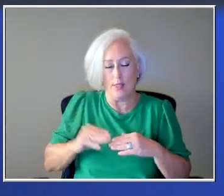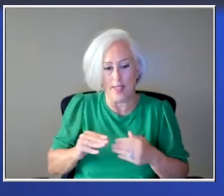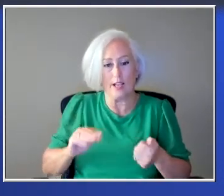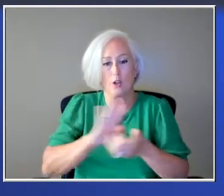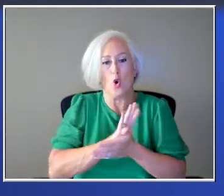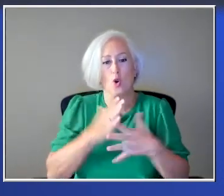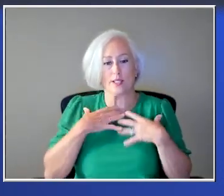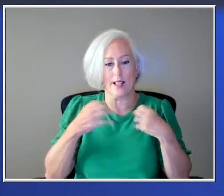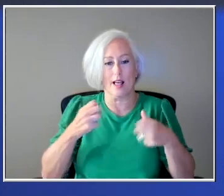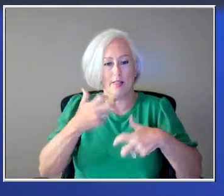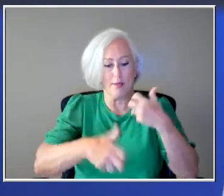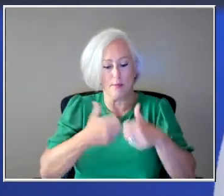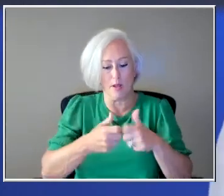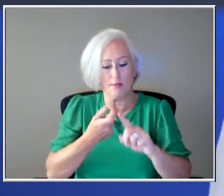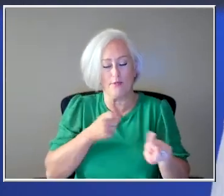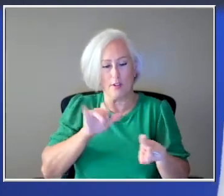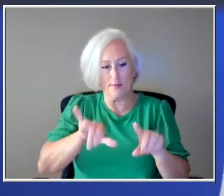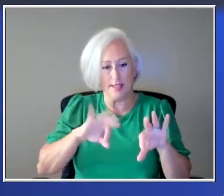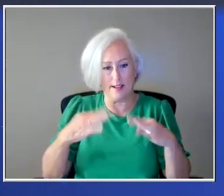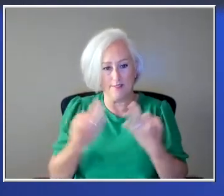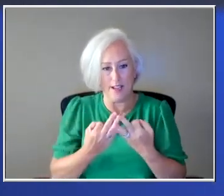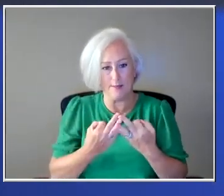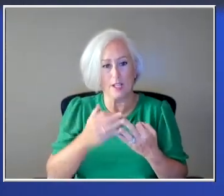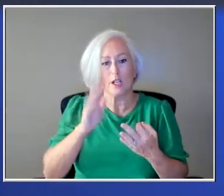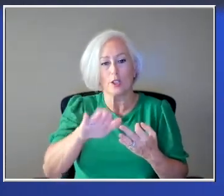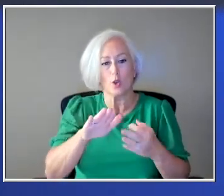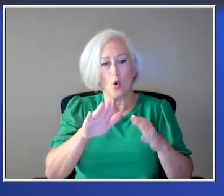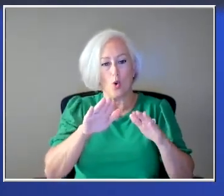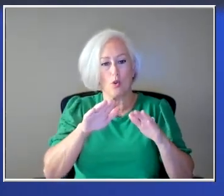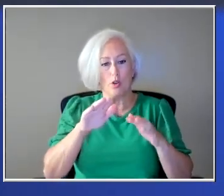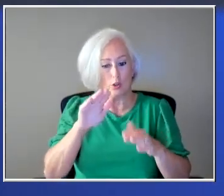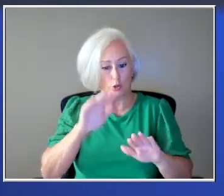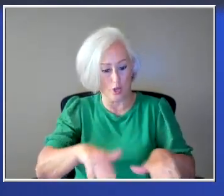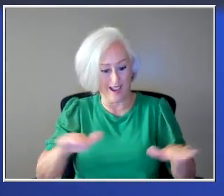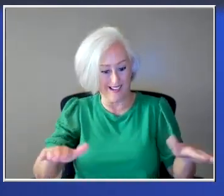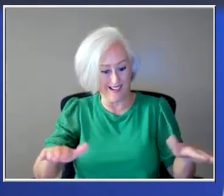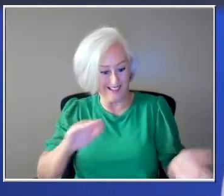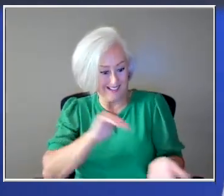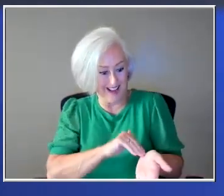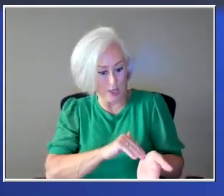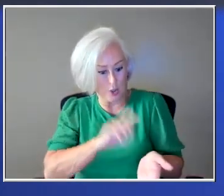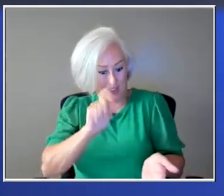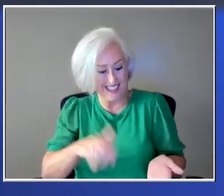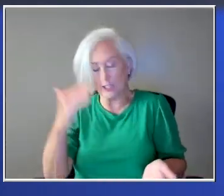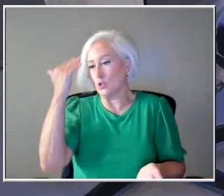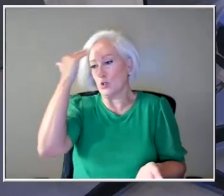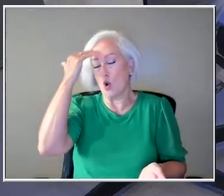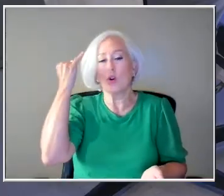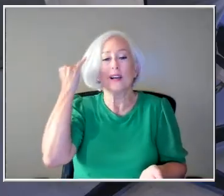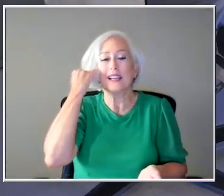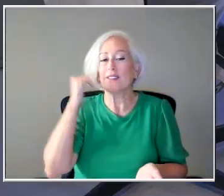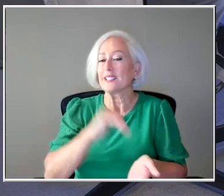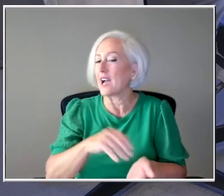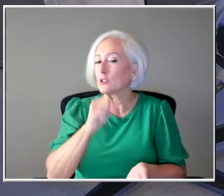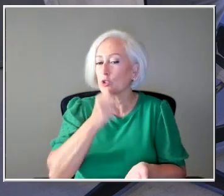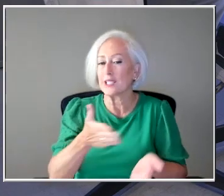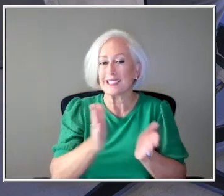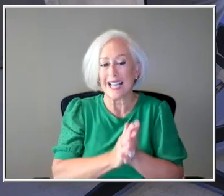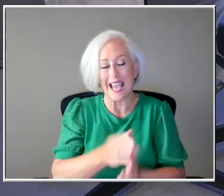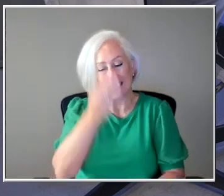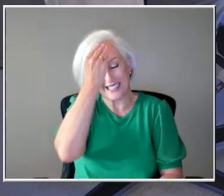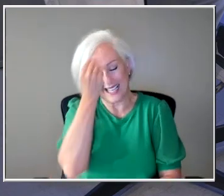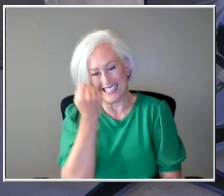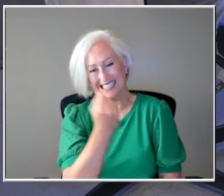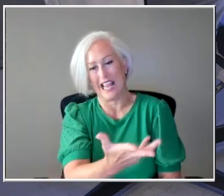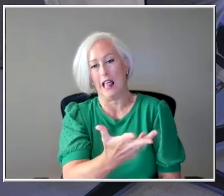family, your child's pediatrician needs to know about it. And if we're not asking, please tell us. So she also wants to know, what